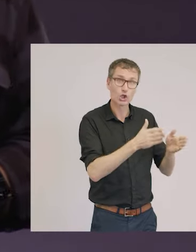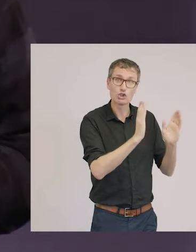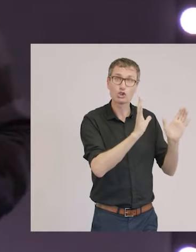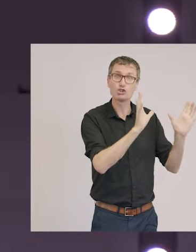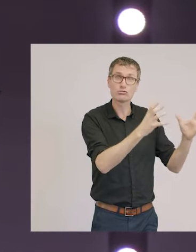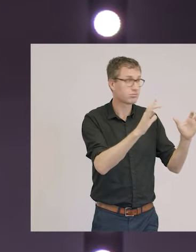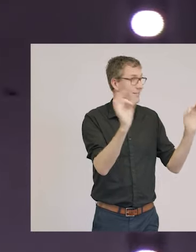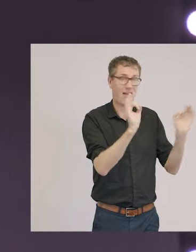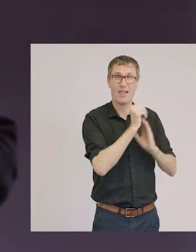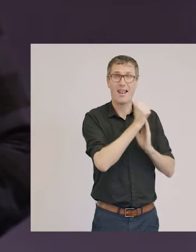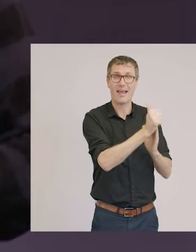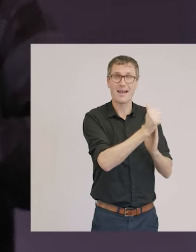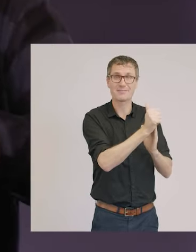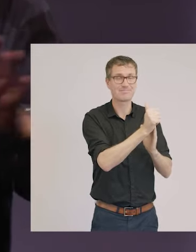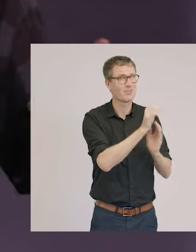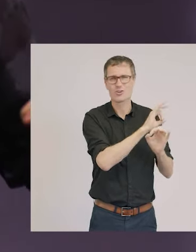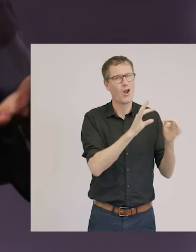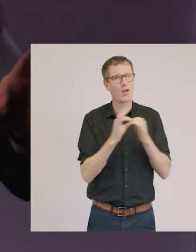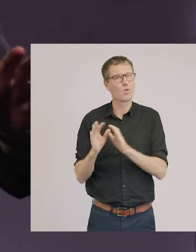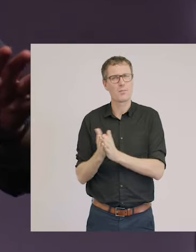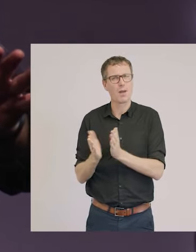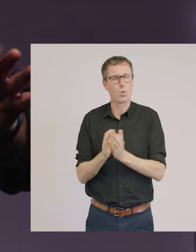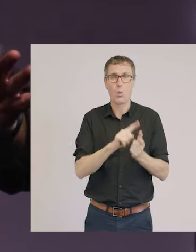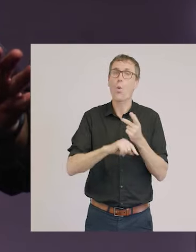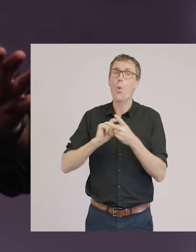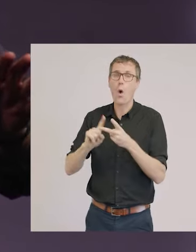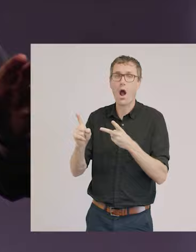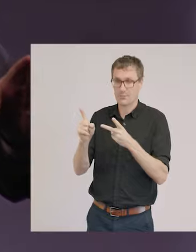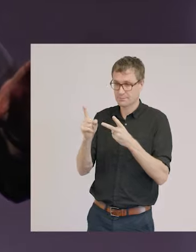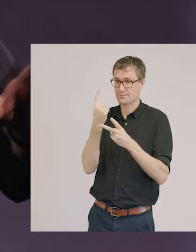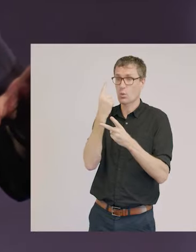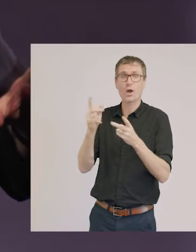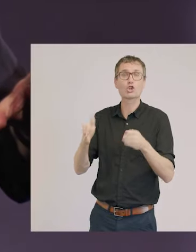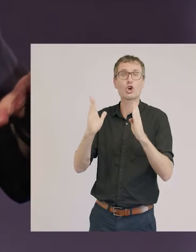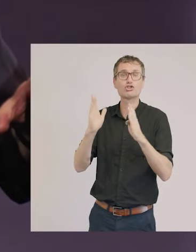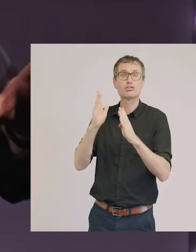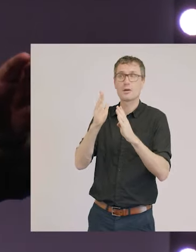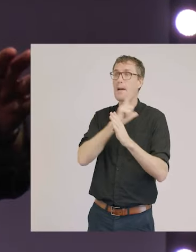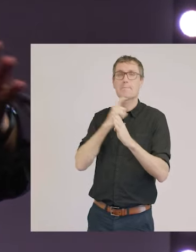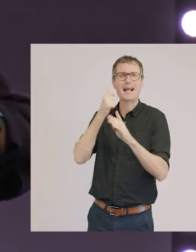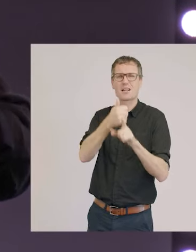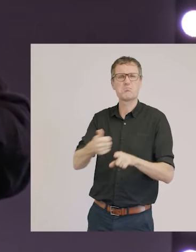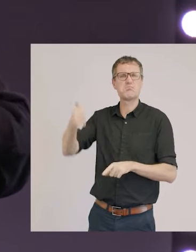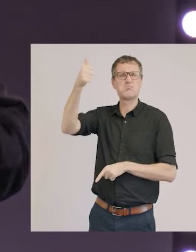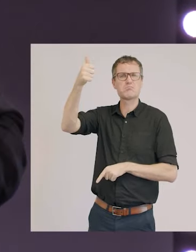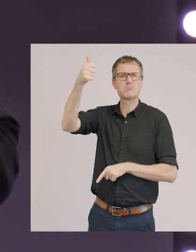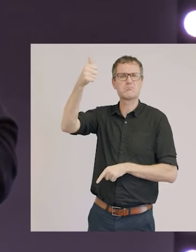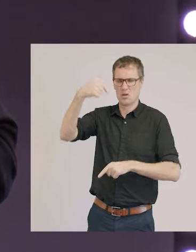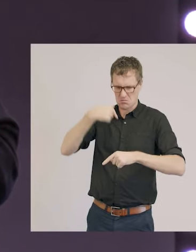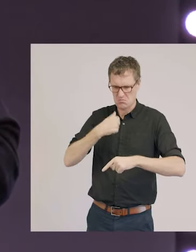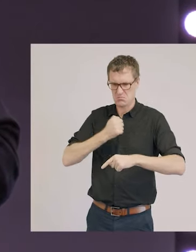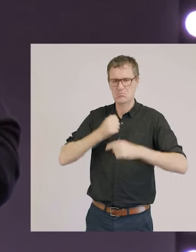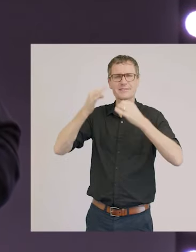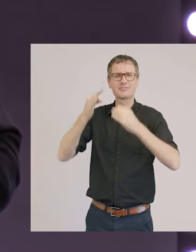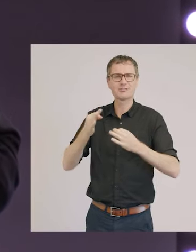to avoid. One is a place that has no leaders. That's not biblical. Or the other extreme is a person that has